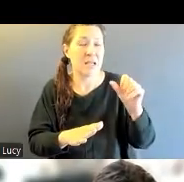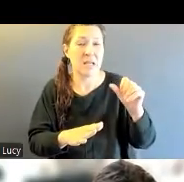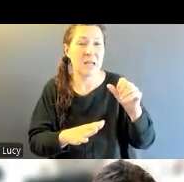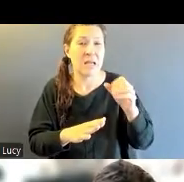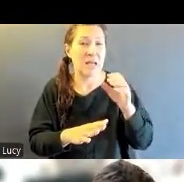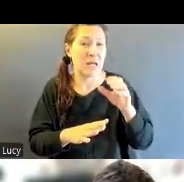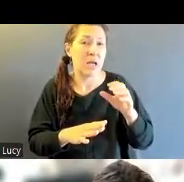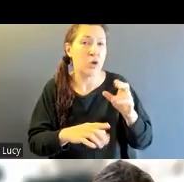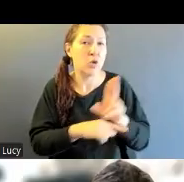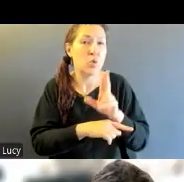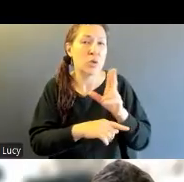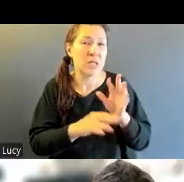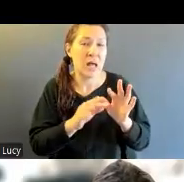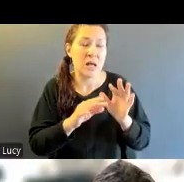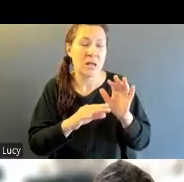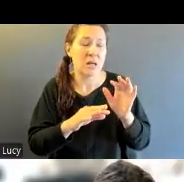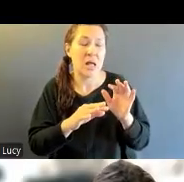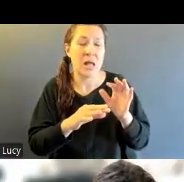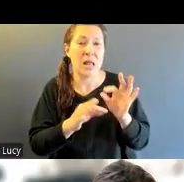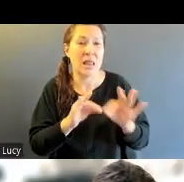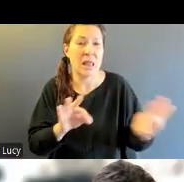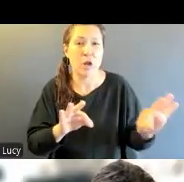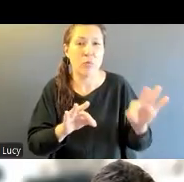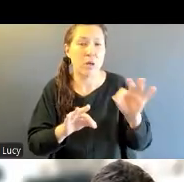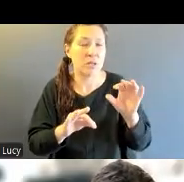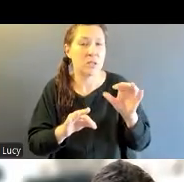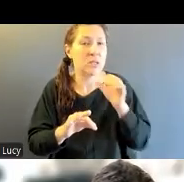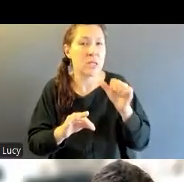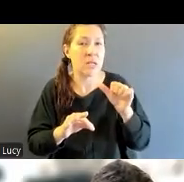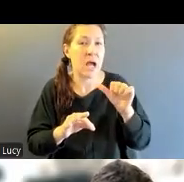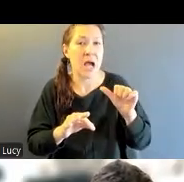reported ever experiencing discrimination at similar rates. About half